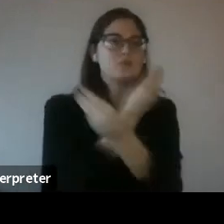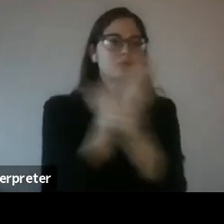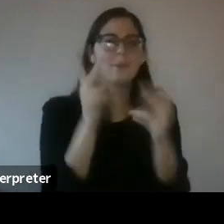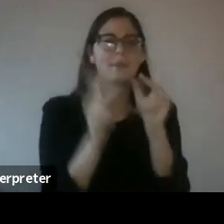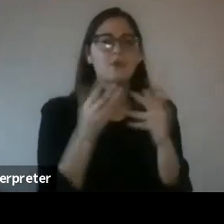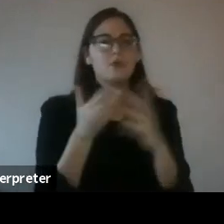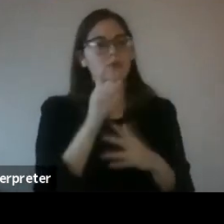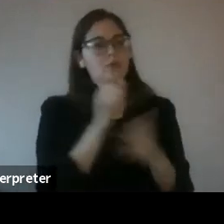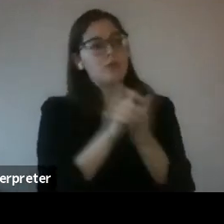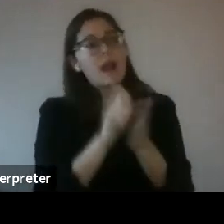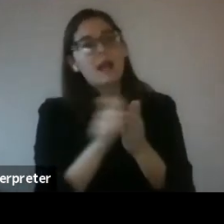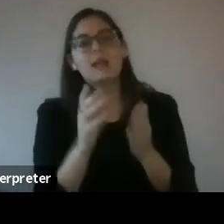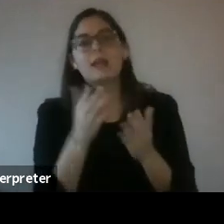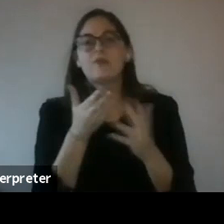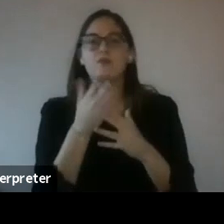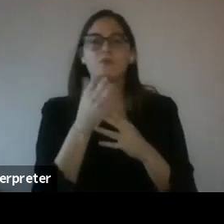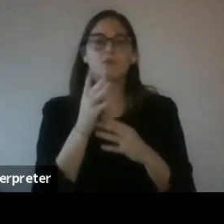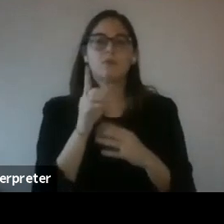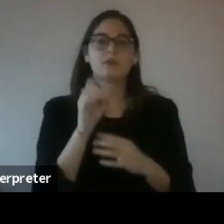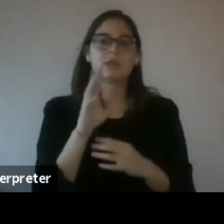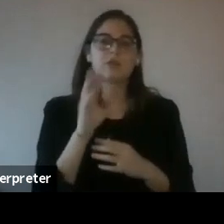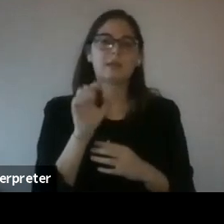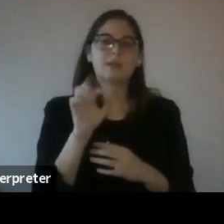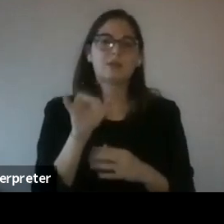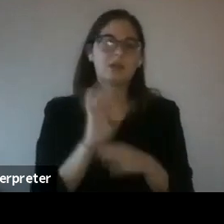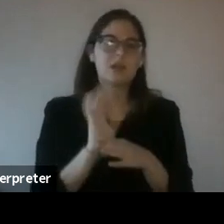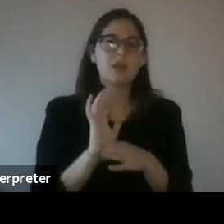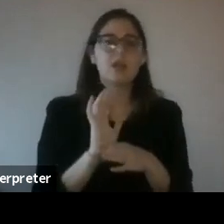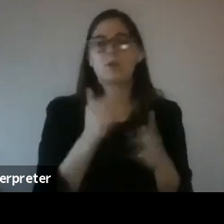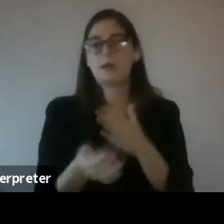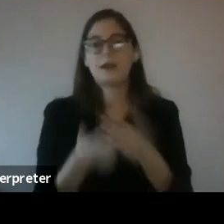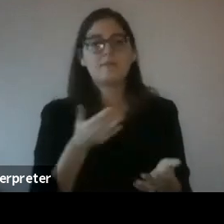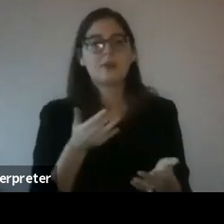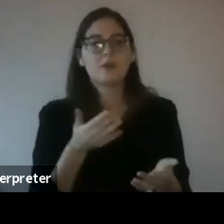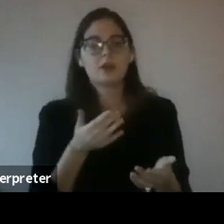their writings and through their documentaries, through their films, through whatever, that